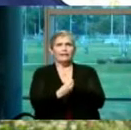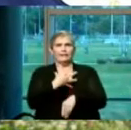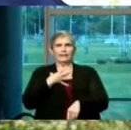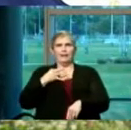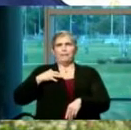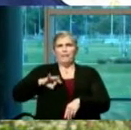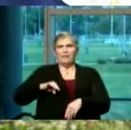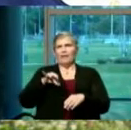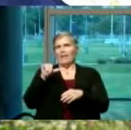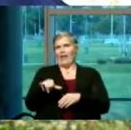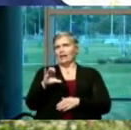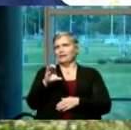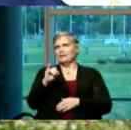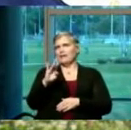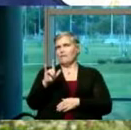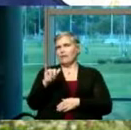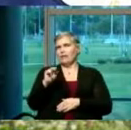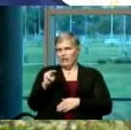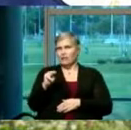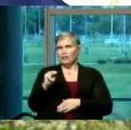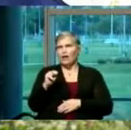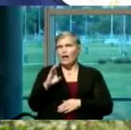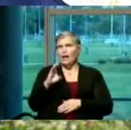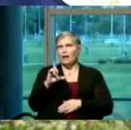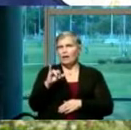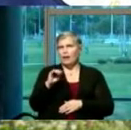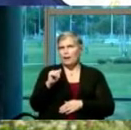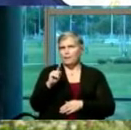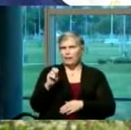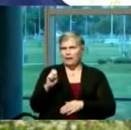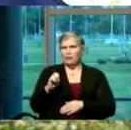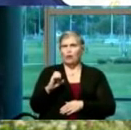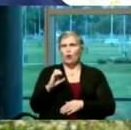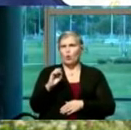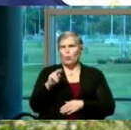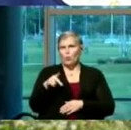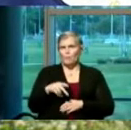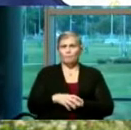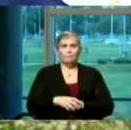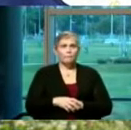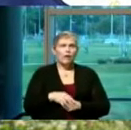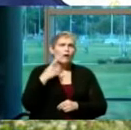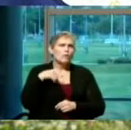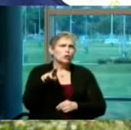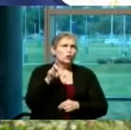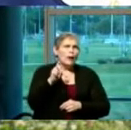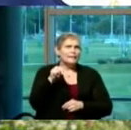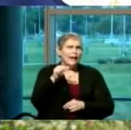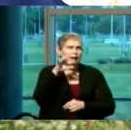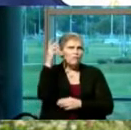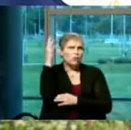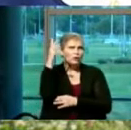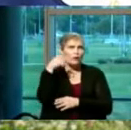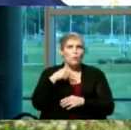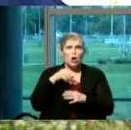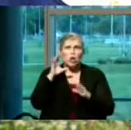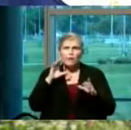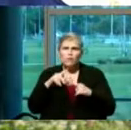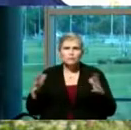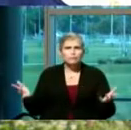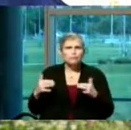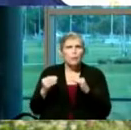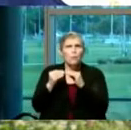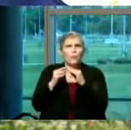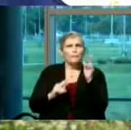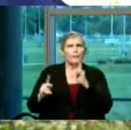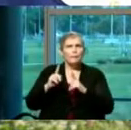Climate Corps. Specifically at USDA, at our Forest Service, we're looking for increased capacity through this Corps to